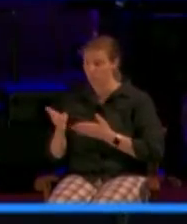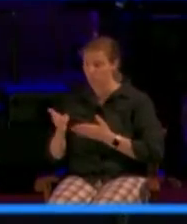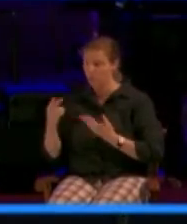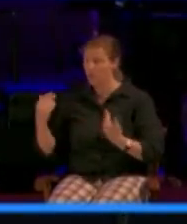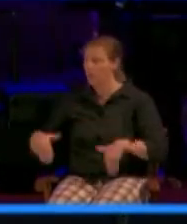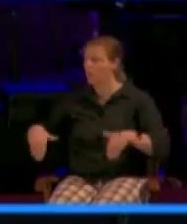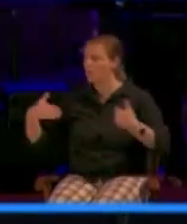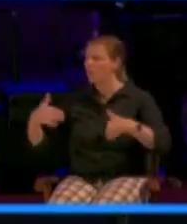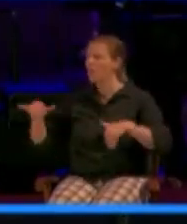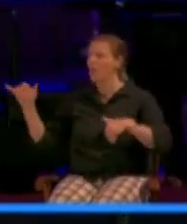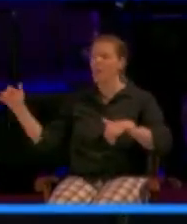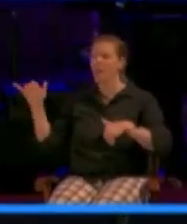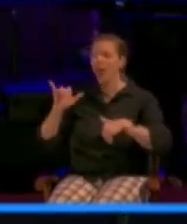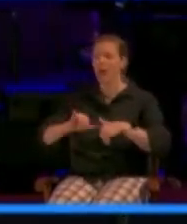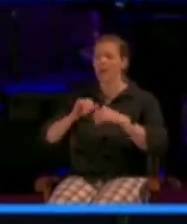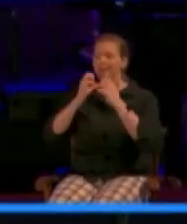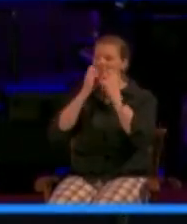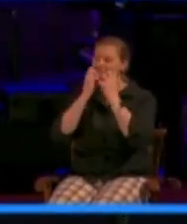Well, okay.